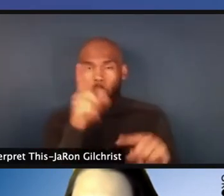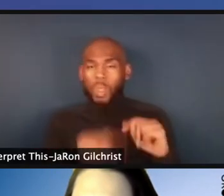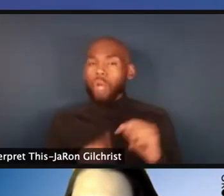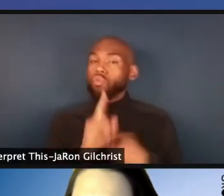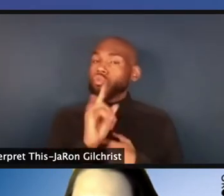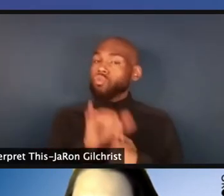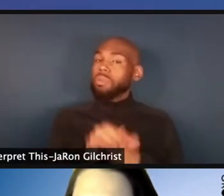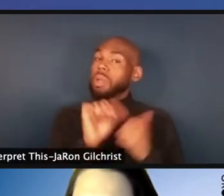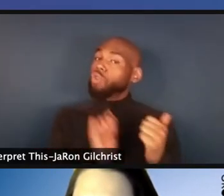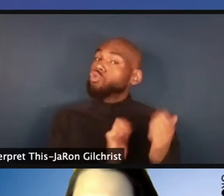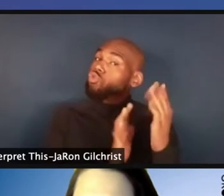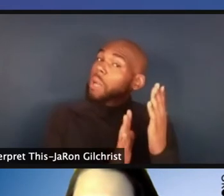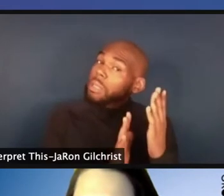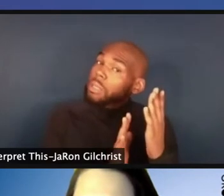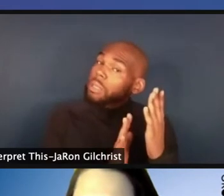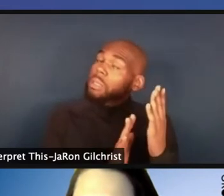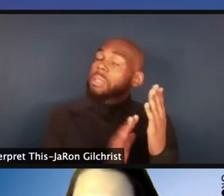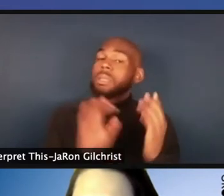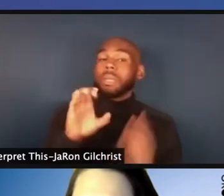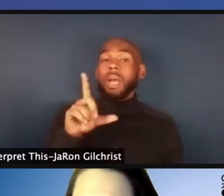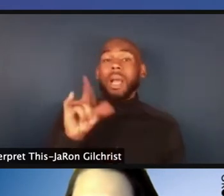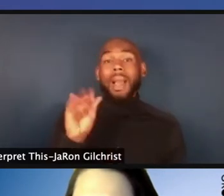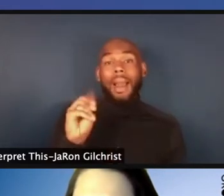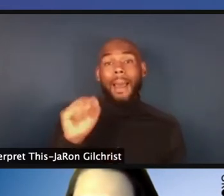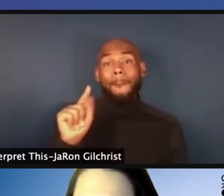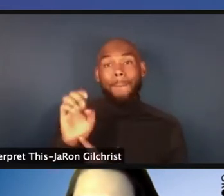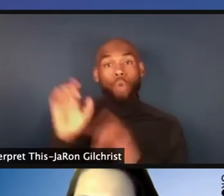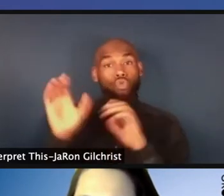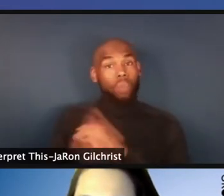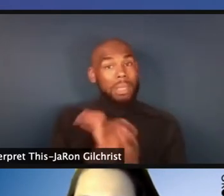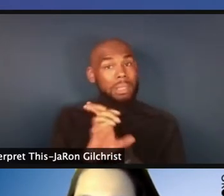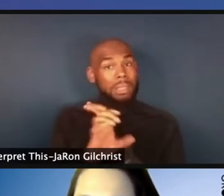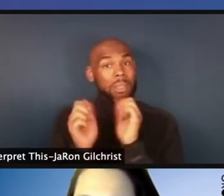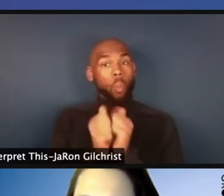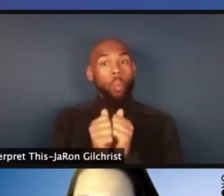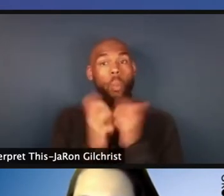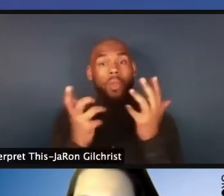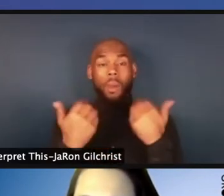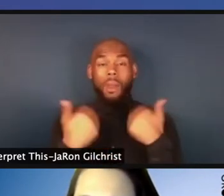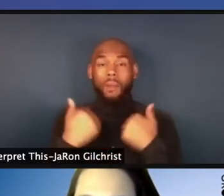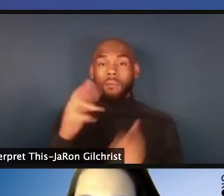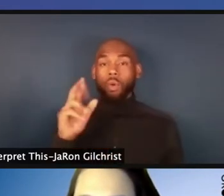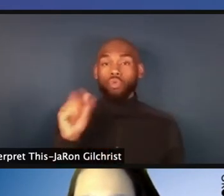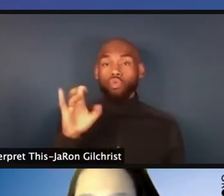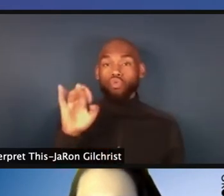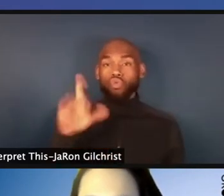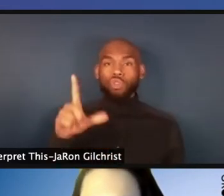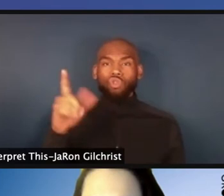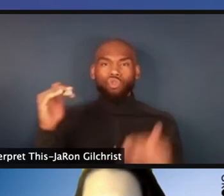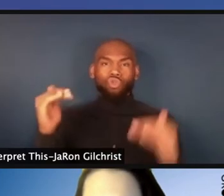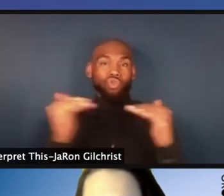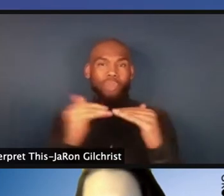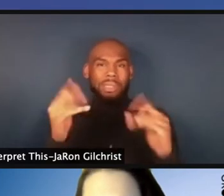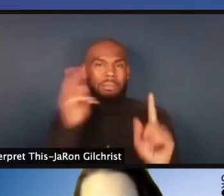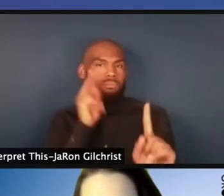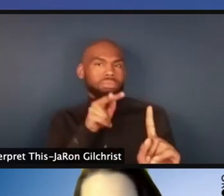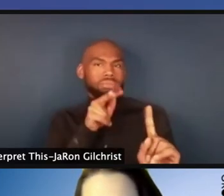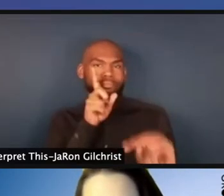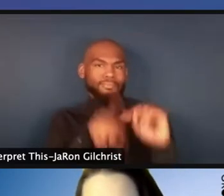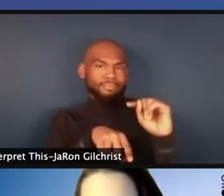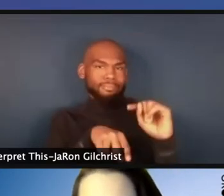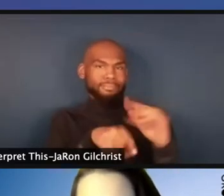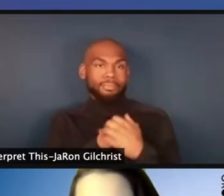address the climate crisis without having a racial justice lens. You can't do it. And then like the last